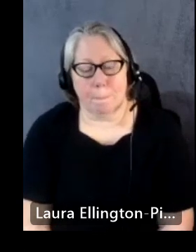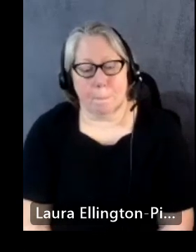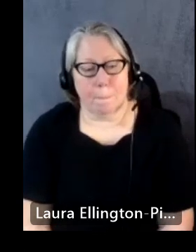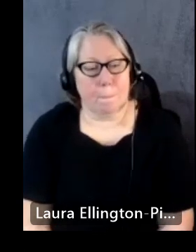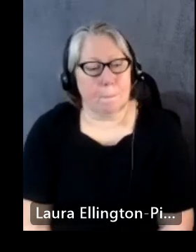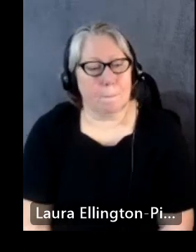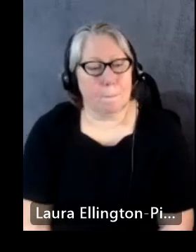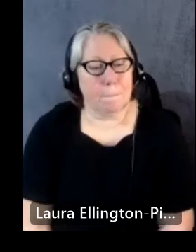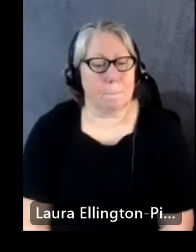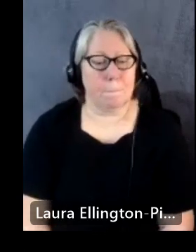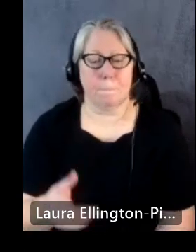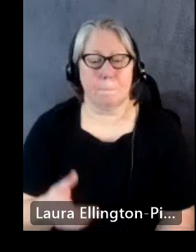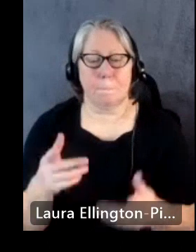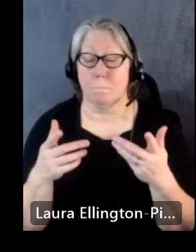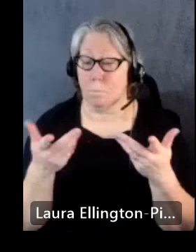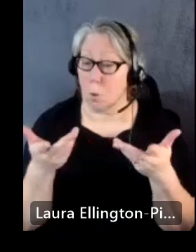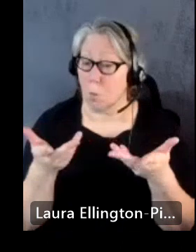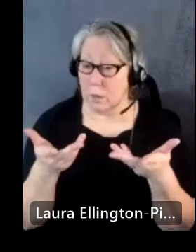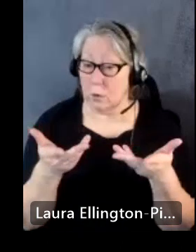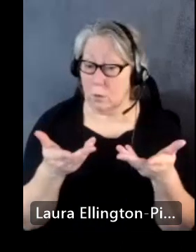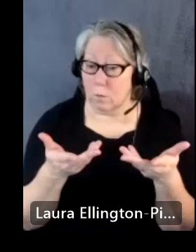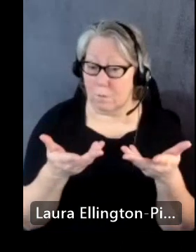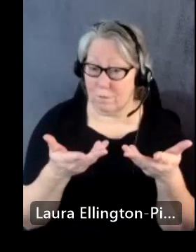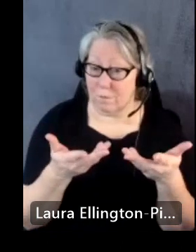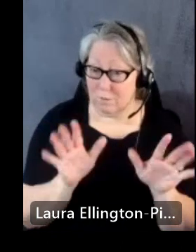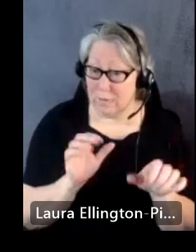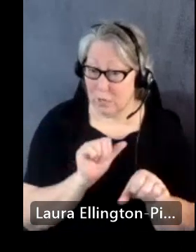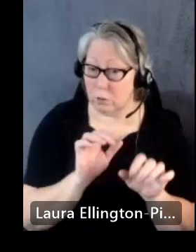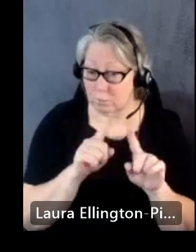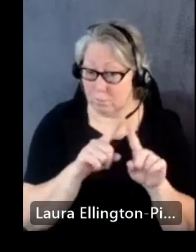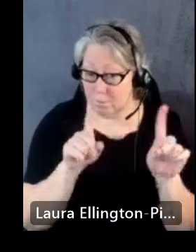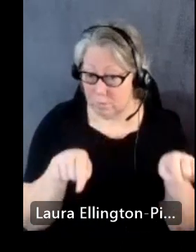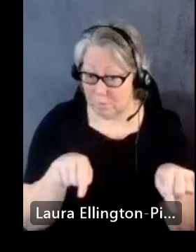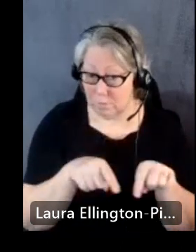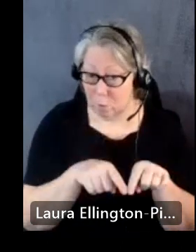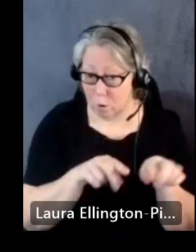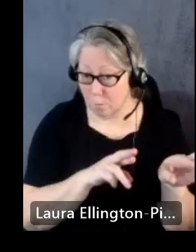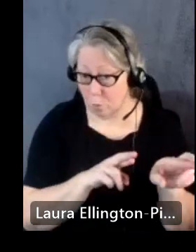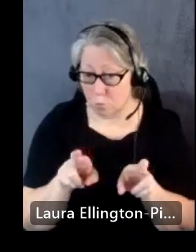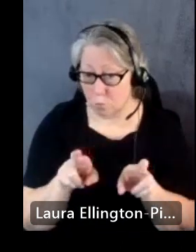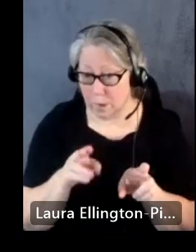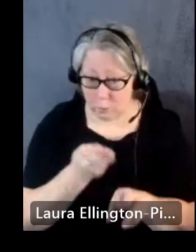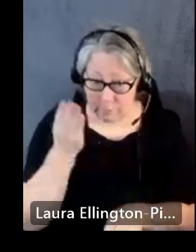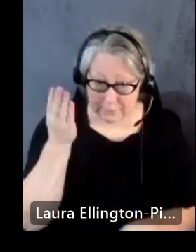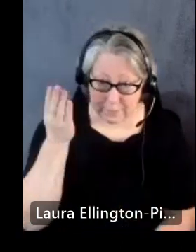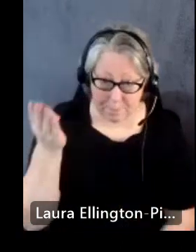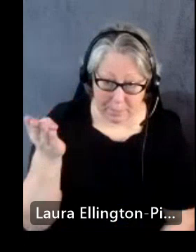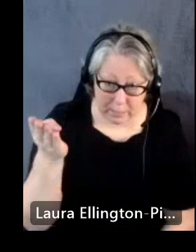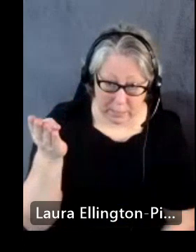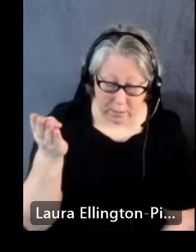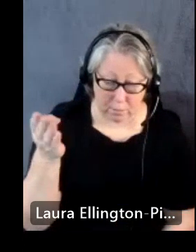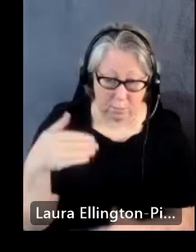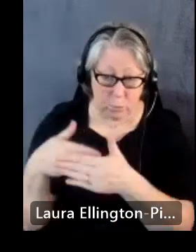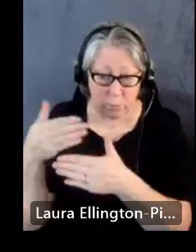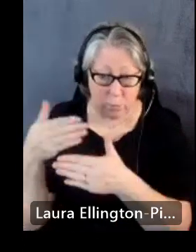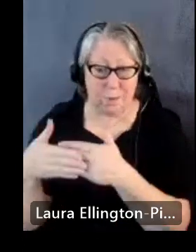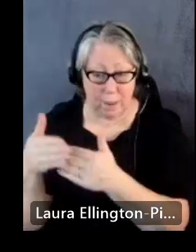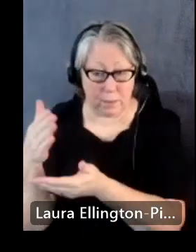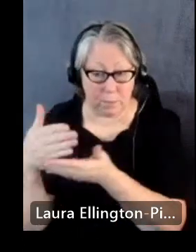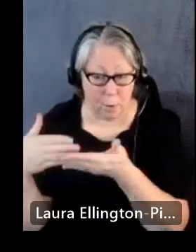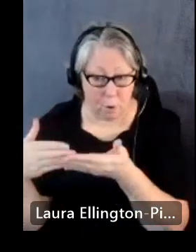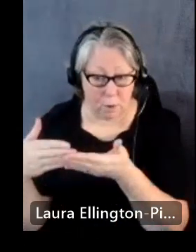And then, so when you're done with working on a form and you're ready to submit to the next stage, that's generally what you